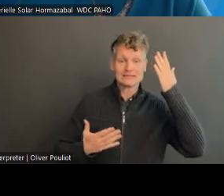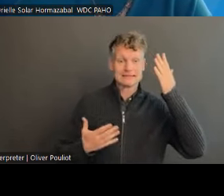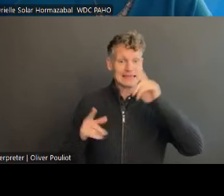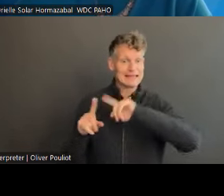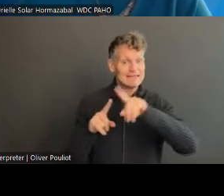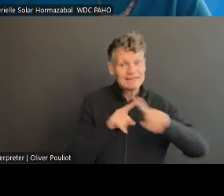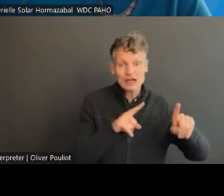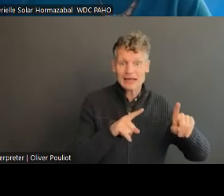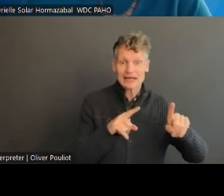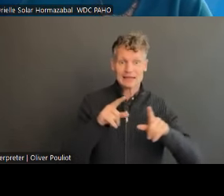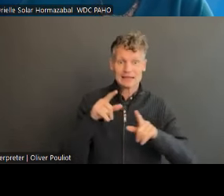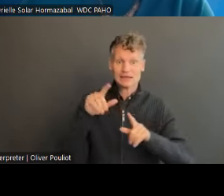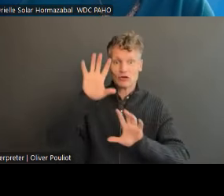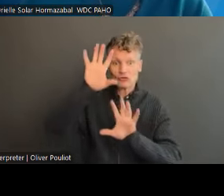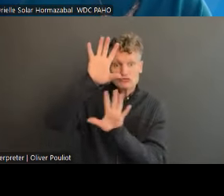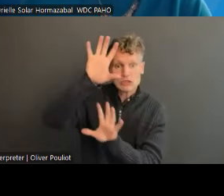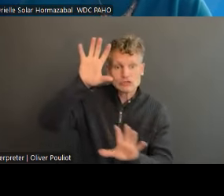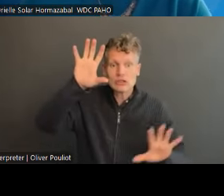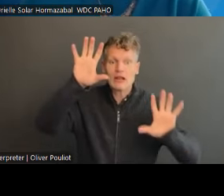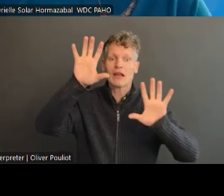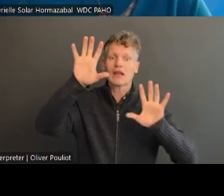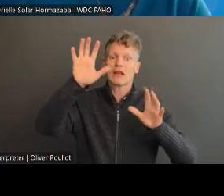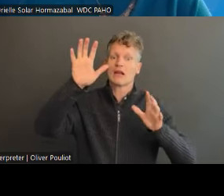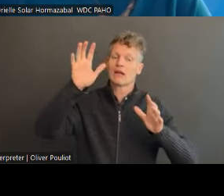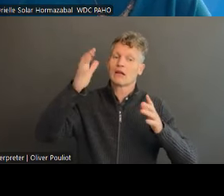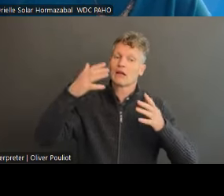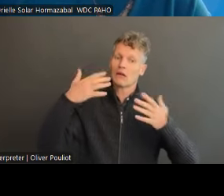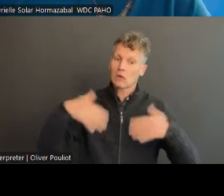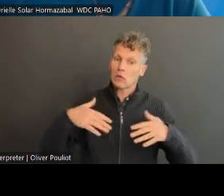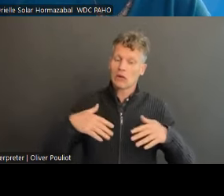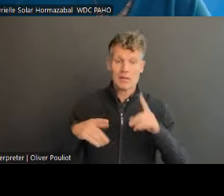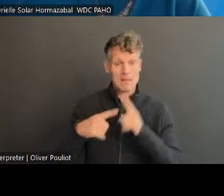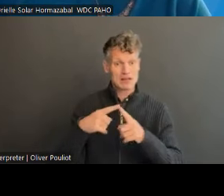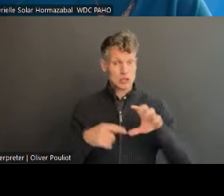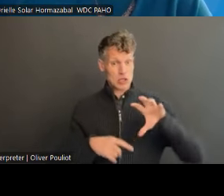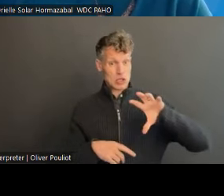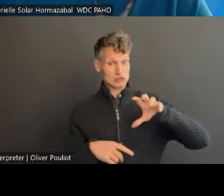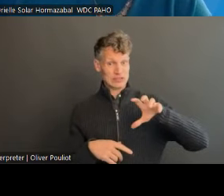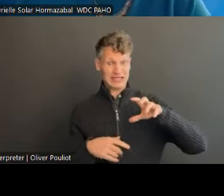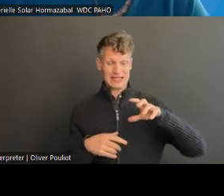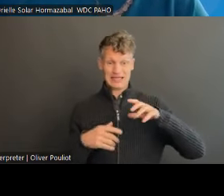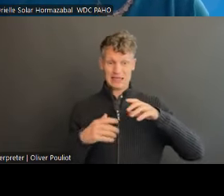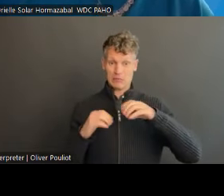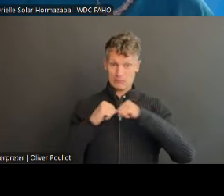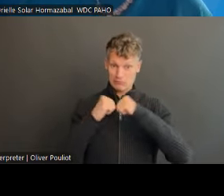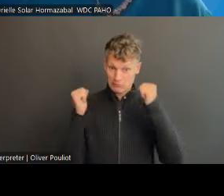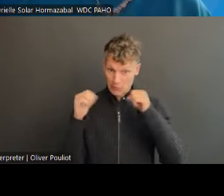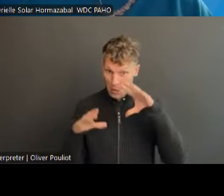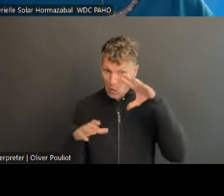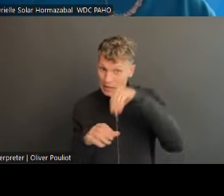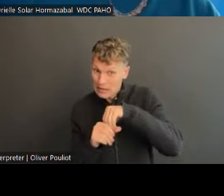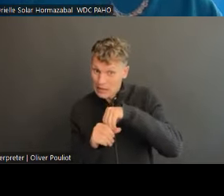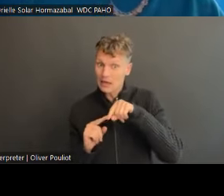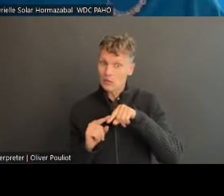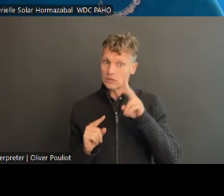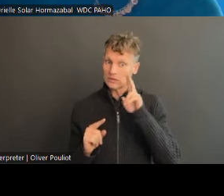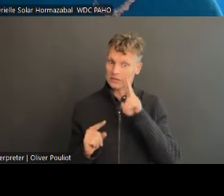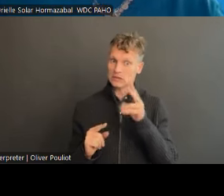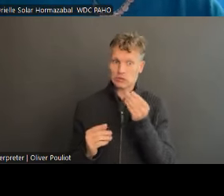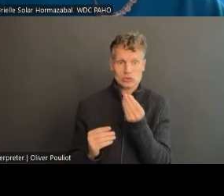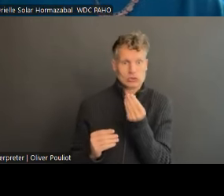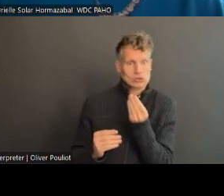different países se regions, concentra and en algunos how in the territorios interior o en of the algunas countries condiciones you see a concentration específicas, in some ¿cierto?, of que the hacen territories. que There are esta some